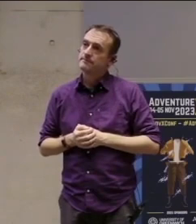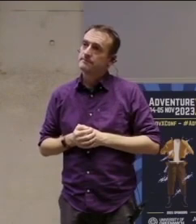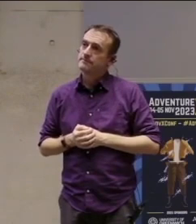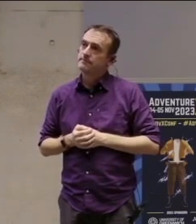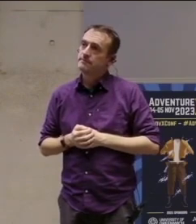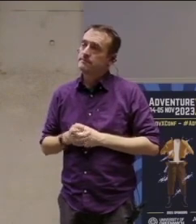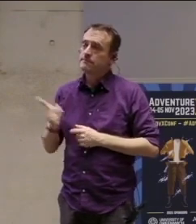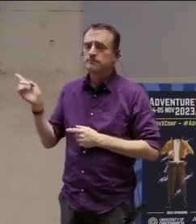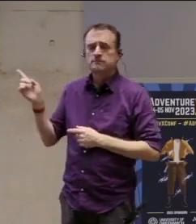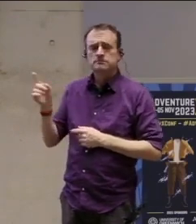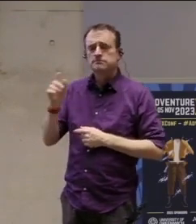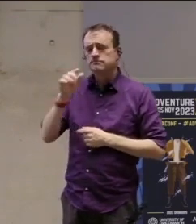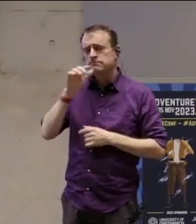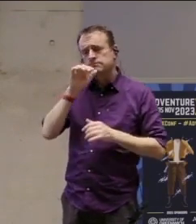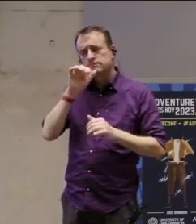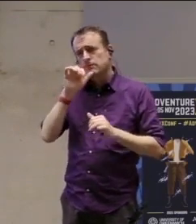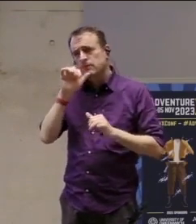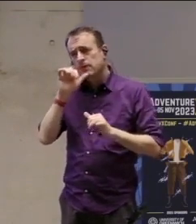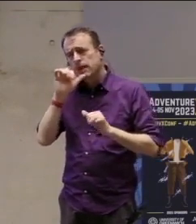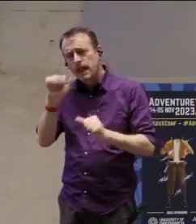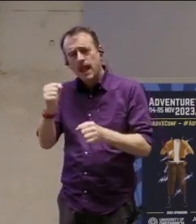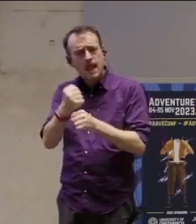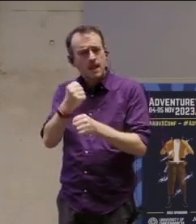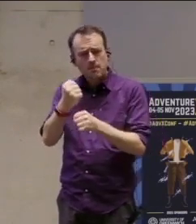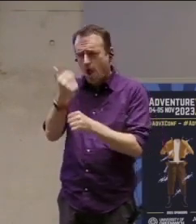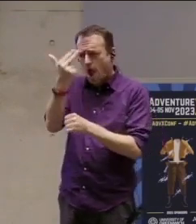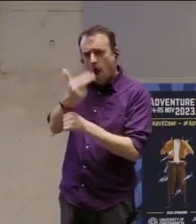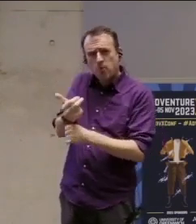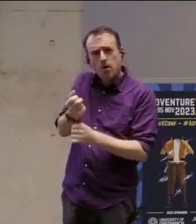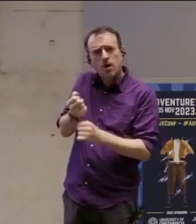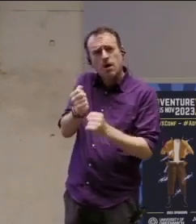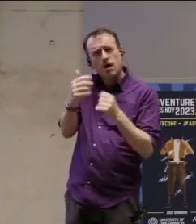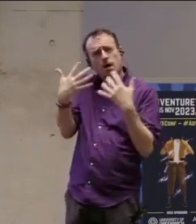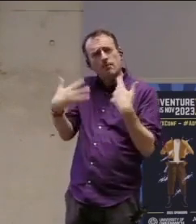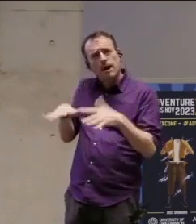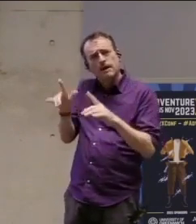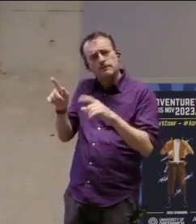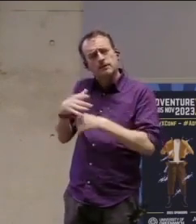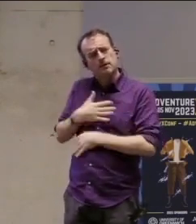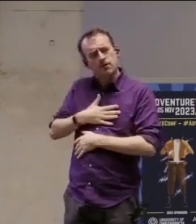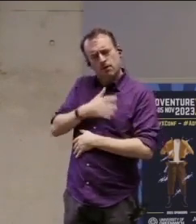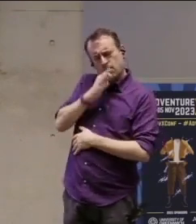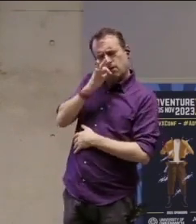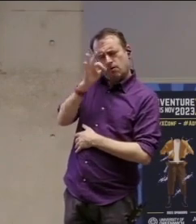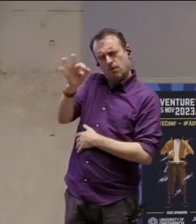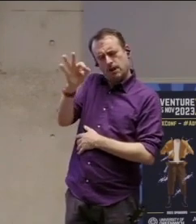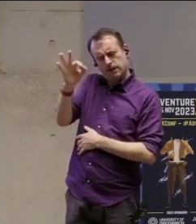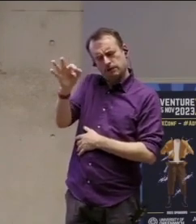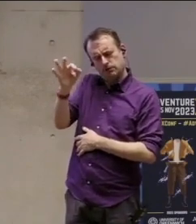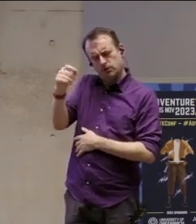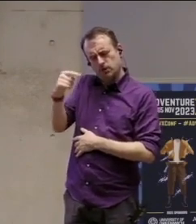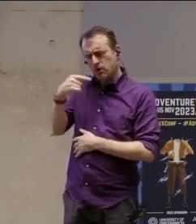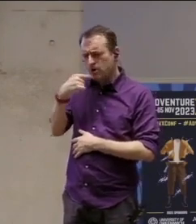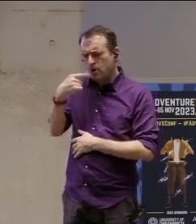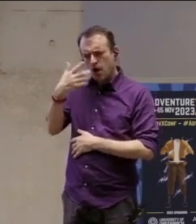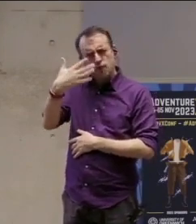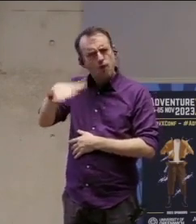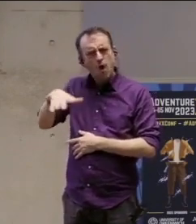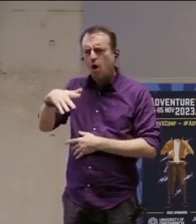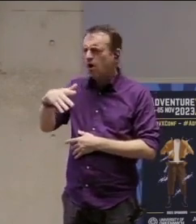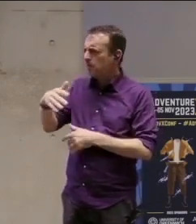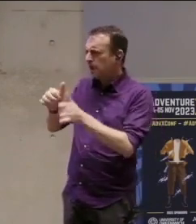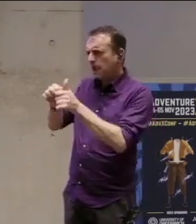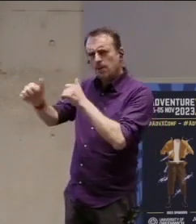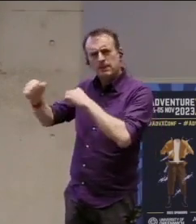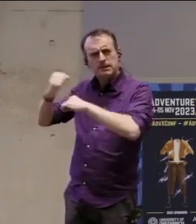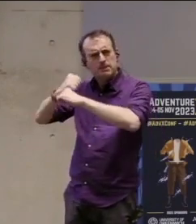Love the game, the artwork, everything looks amazing. My question is, do you get pushback from publishers